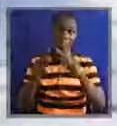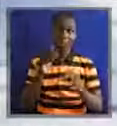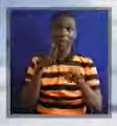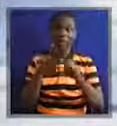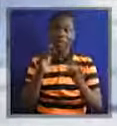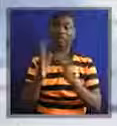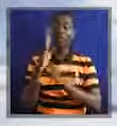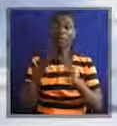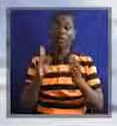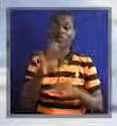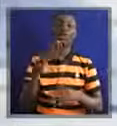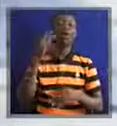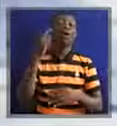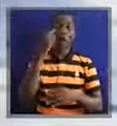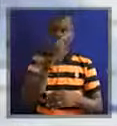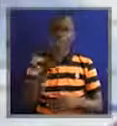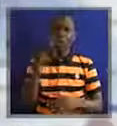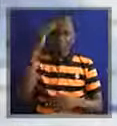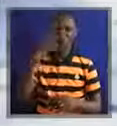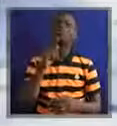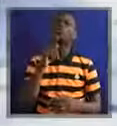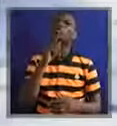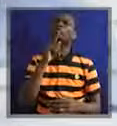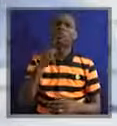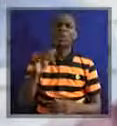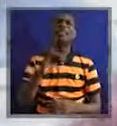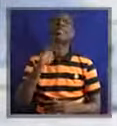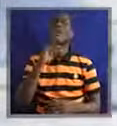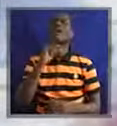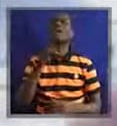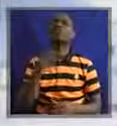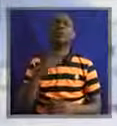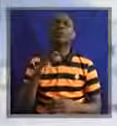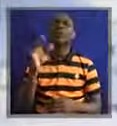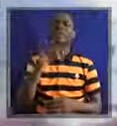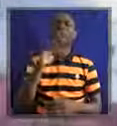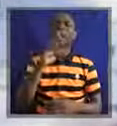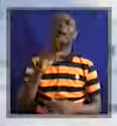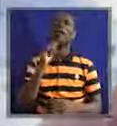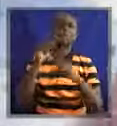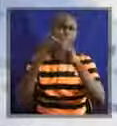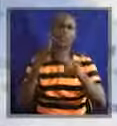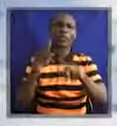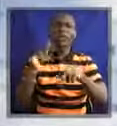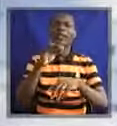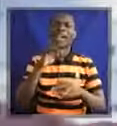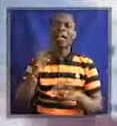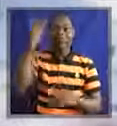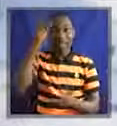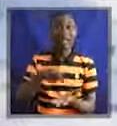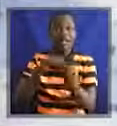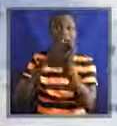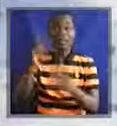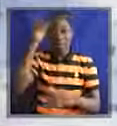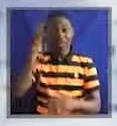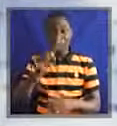never true ɔmonyɛ asɔfoɔ biara na ɔmonyɛ adiyifoɔ biara na wɔyɛ agents of the devil a ɔbonsam nam wɔn so de retwe ɛdɔm